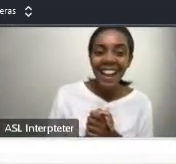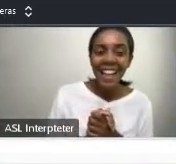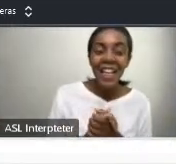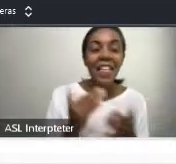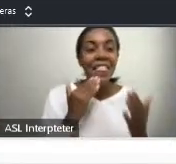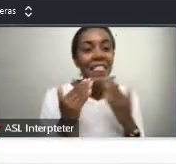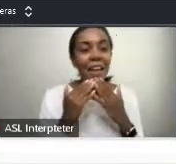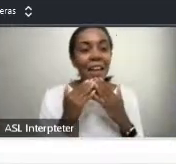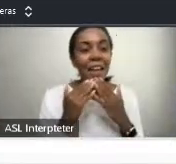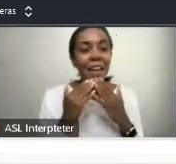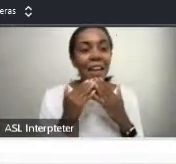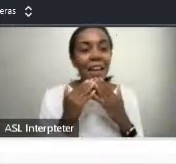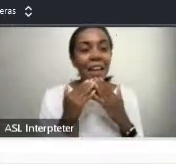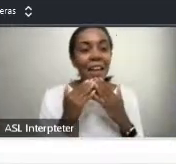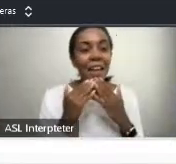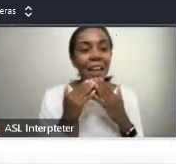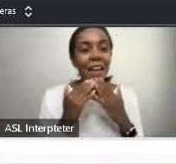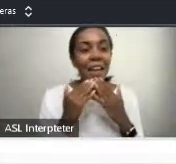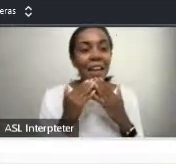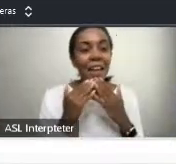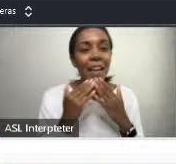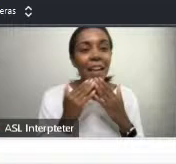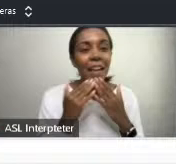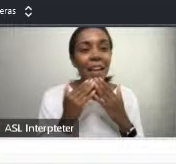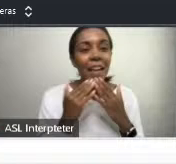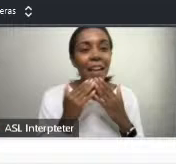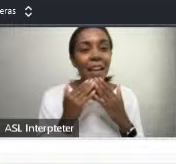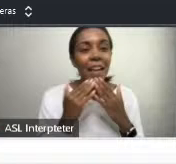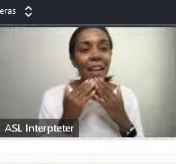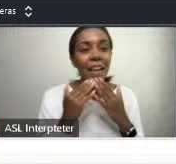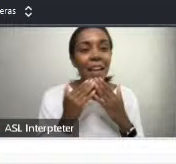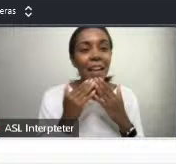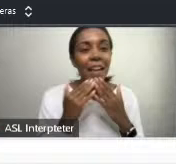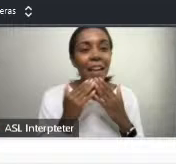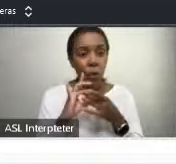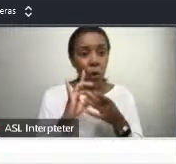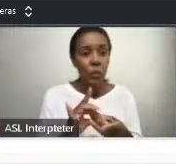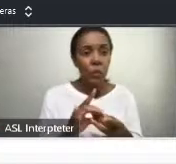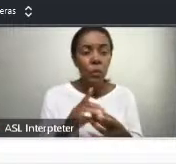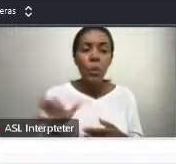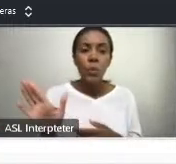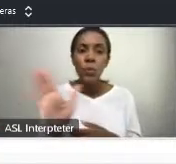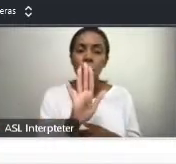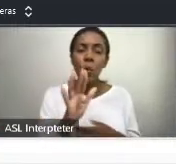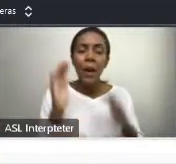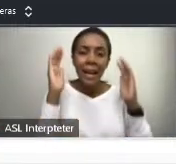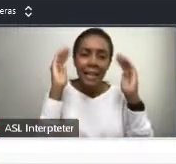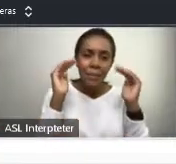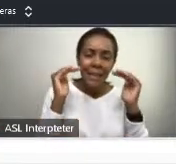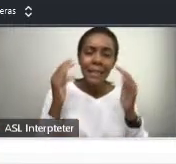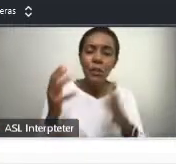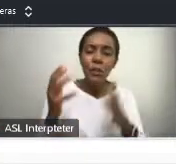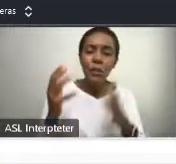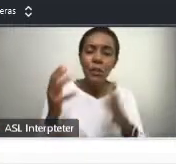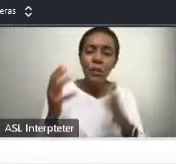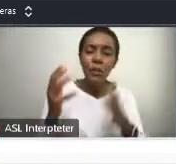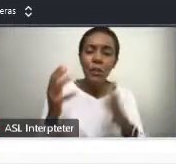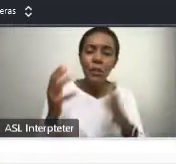Thank you so much, but I am waiting on that information in regards to what are you expecting to actually get from